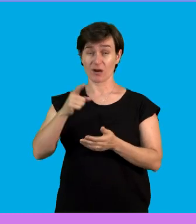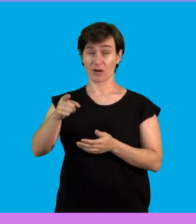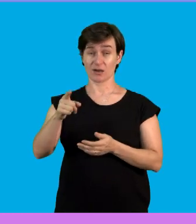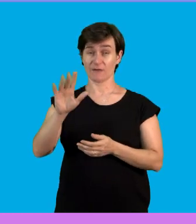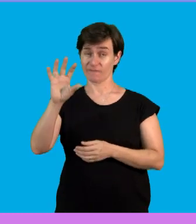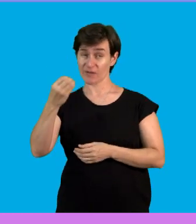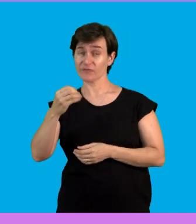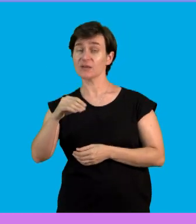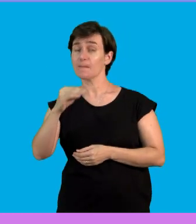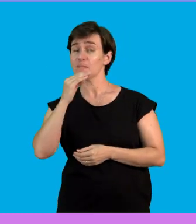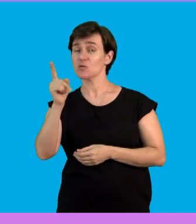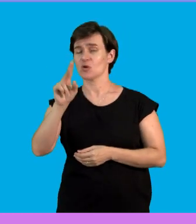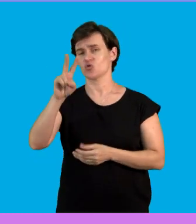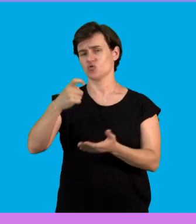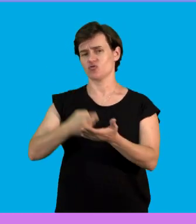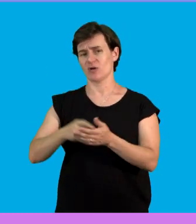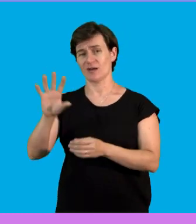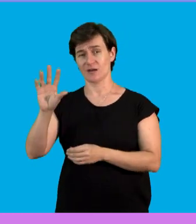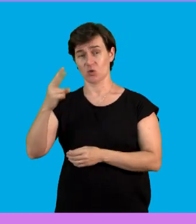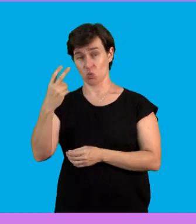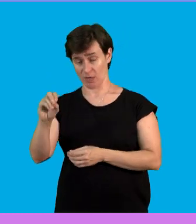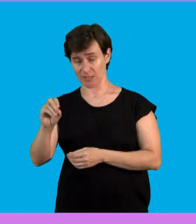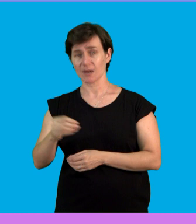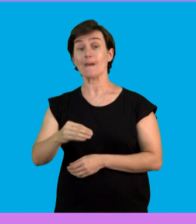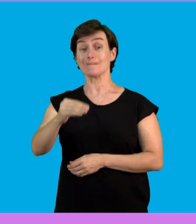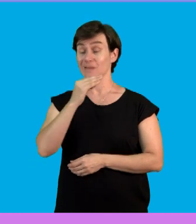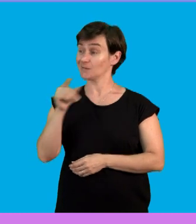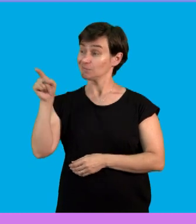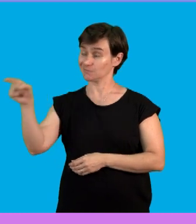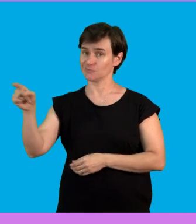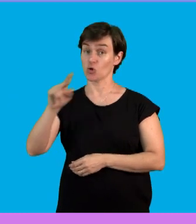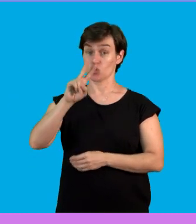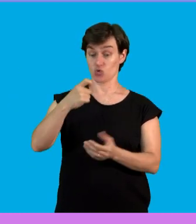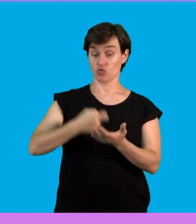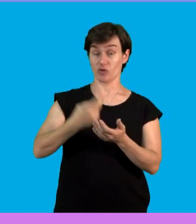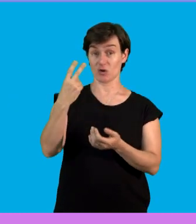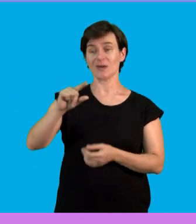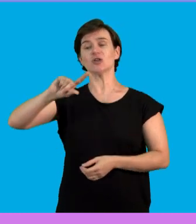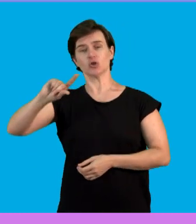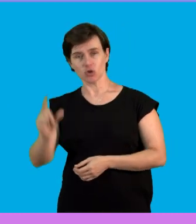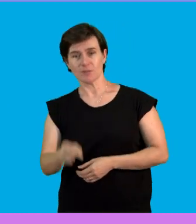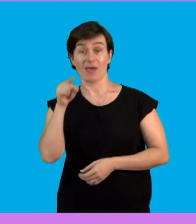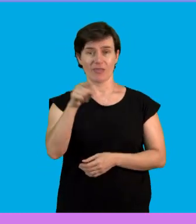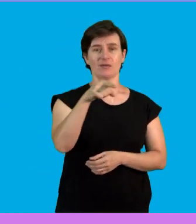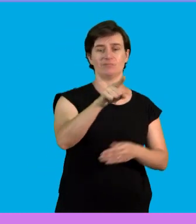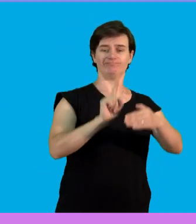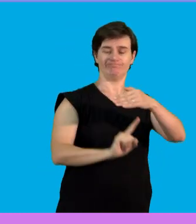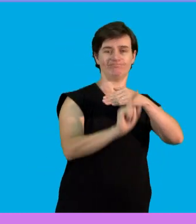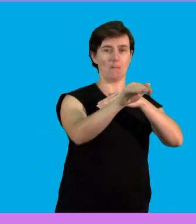2.20 rand. So then you say it's 2.20 rand cheaper.